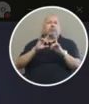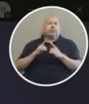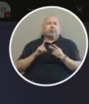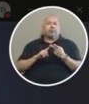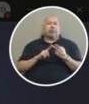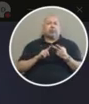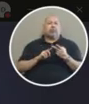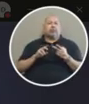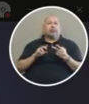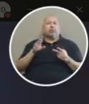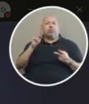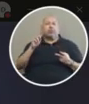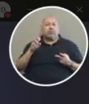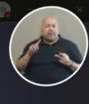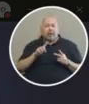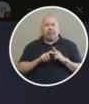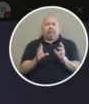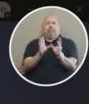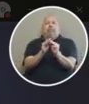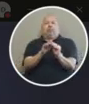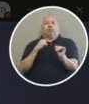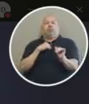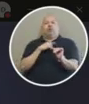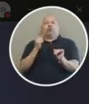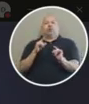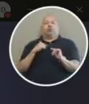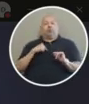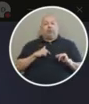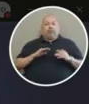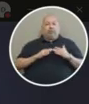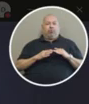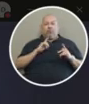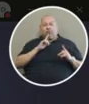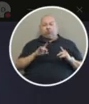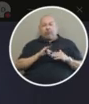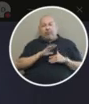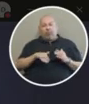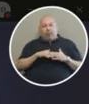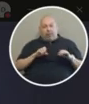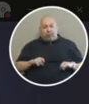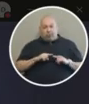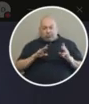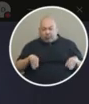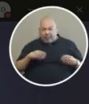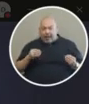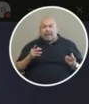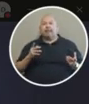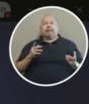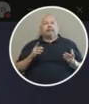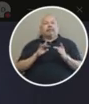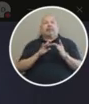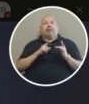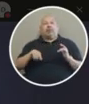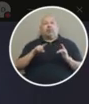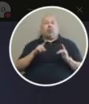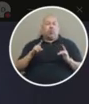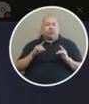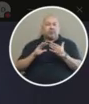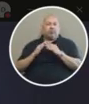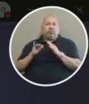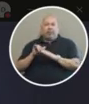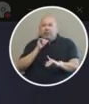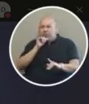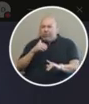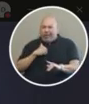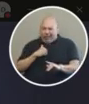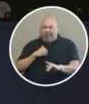UTEP, having a collaborative meeting on what can we do as a community to ensure that we're able to provide internet to those underserved communities that